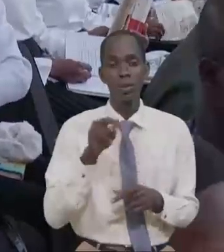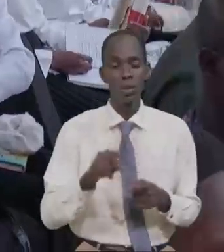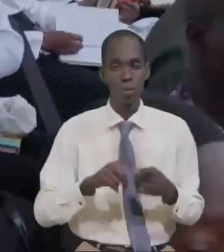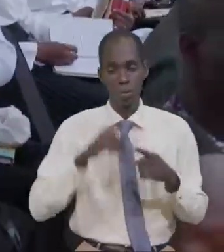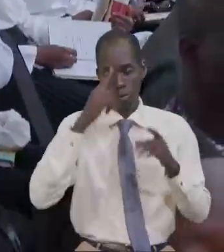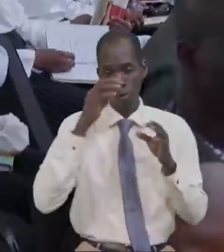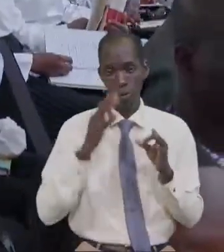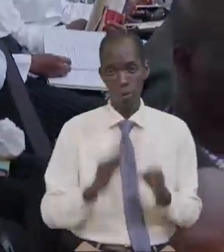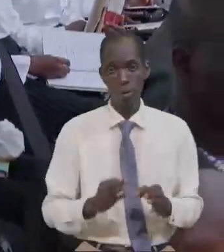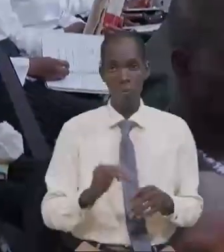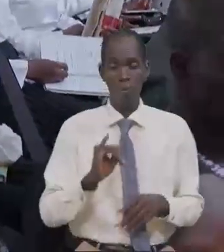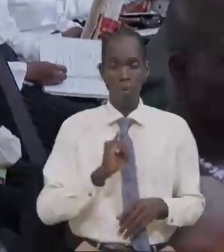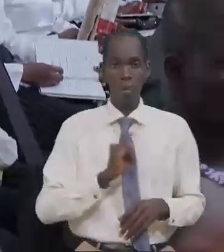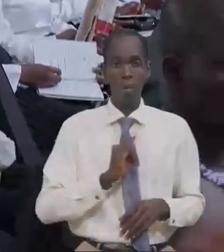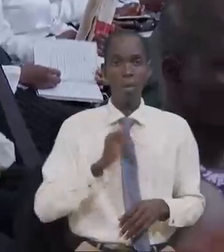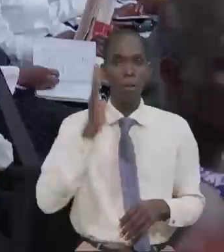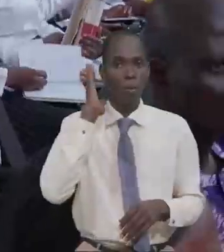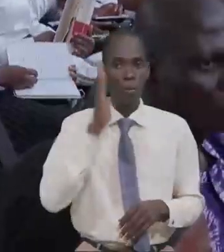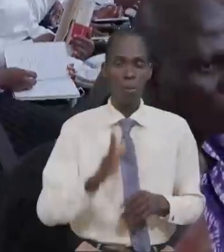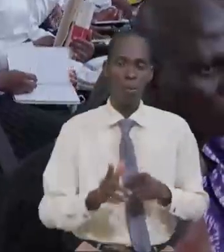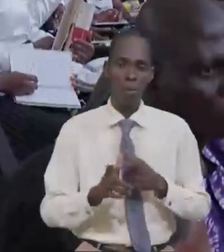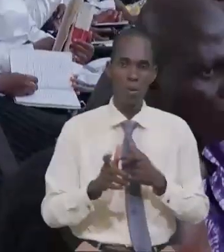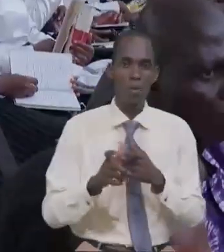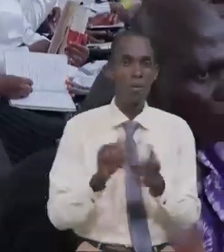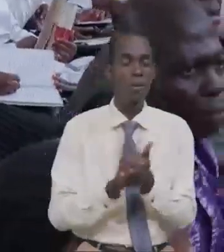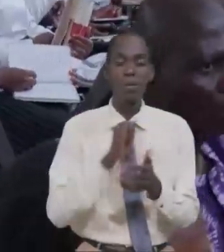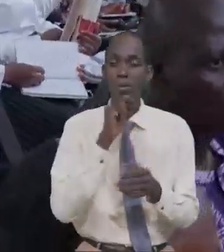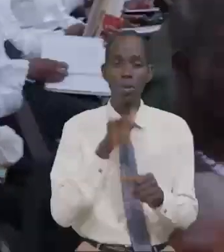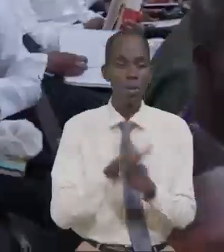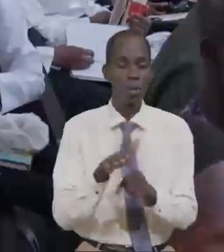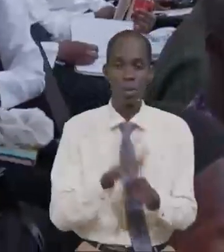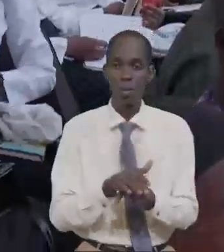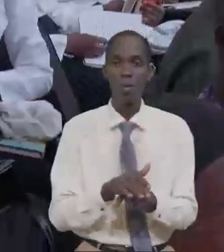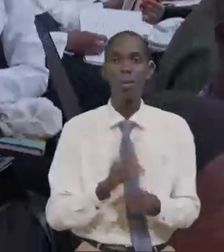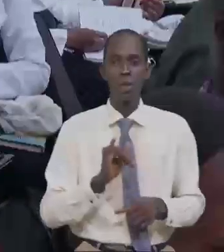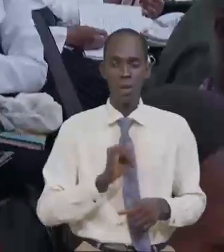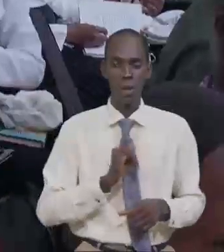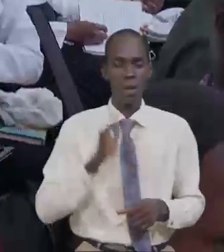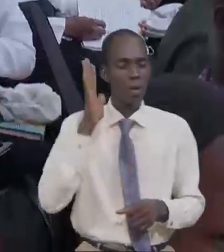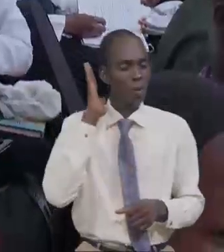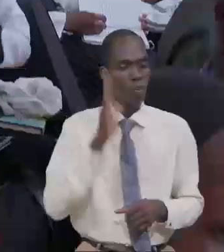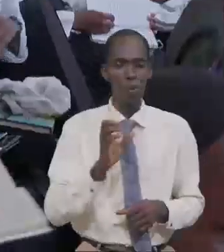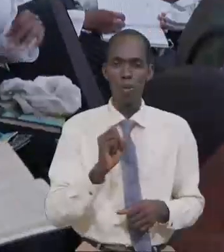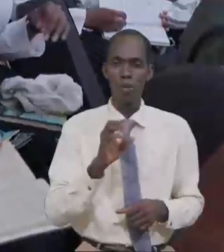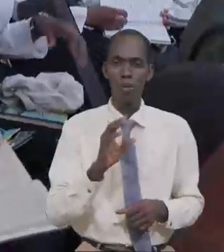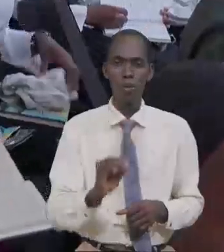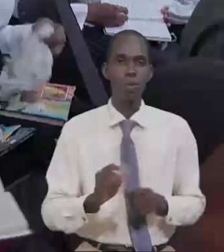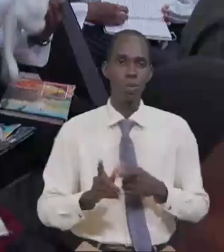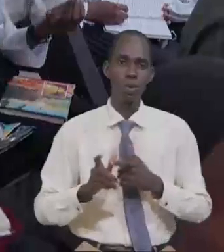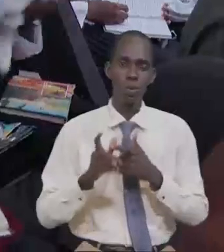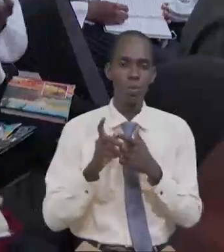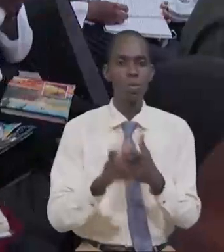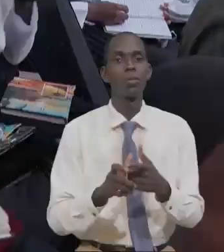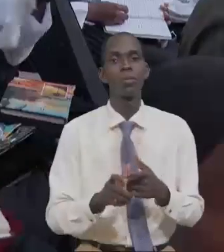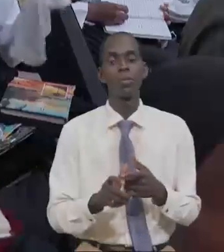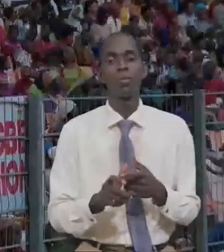run. I have a destination. I'm talking about you. I have the pass that